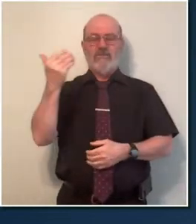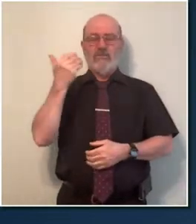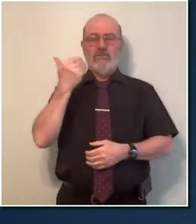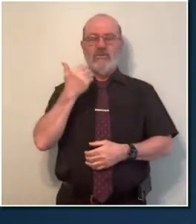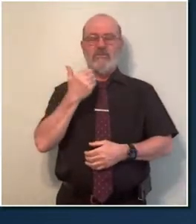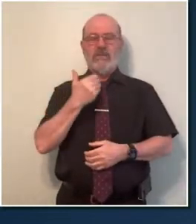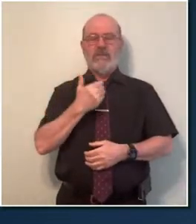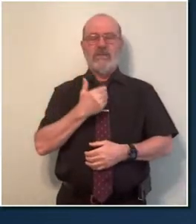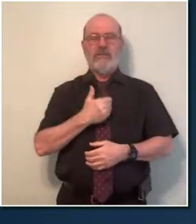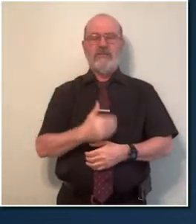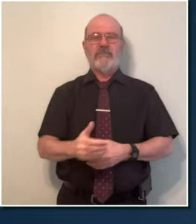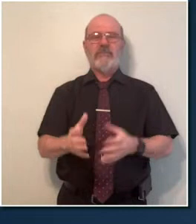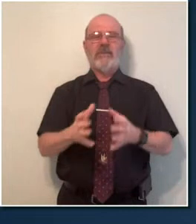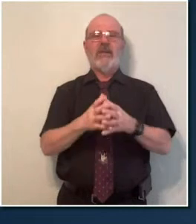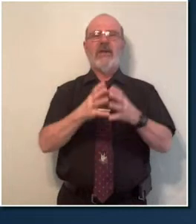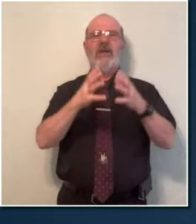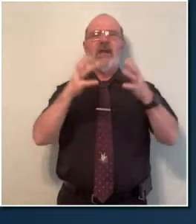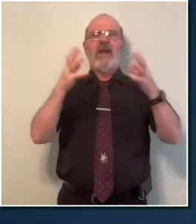me.